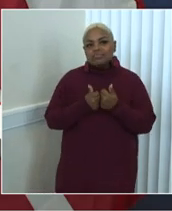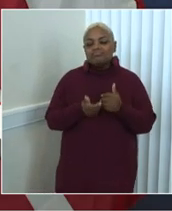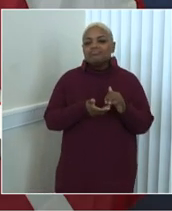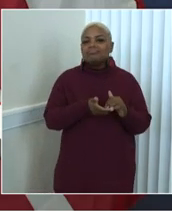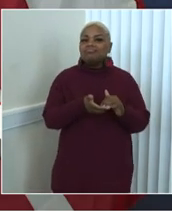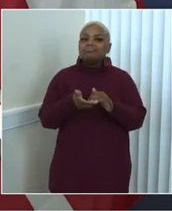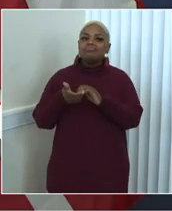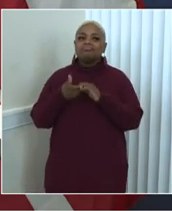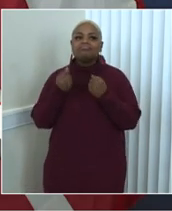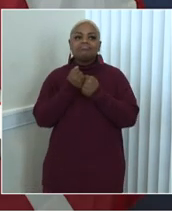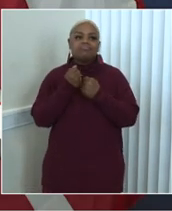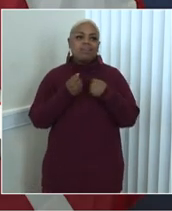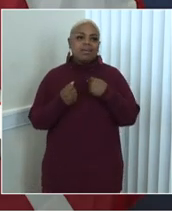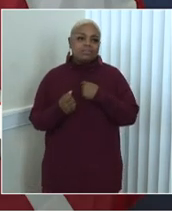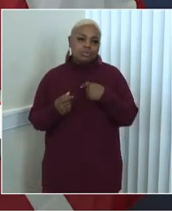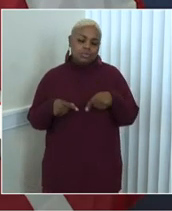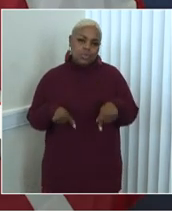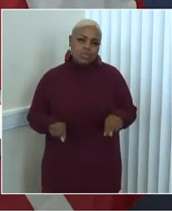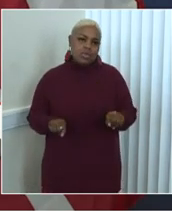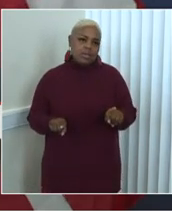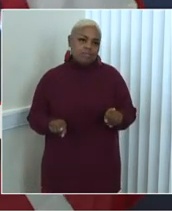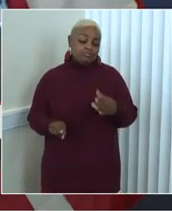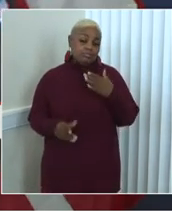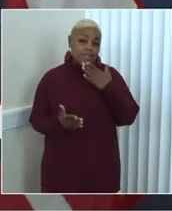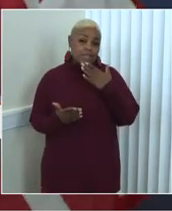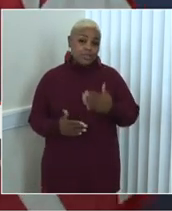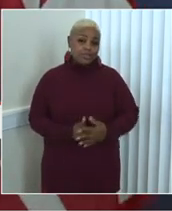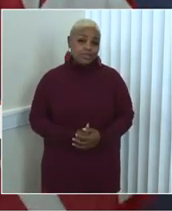assisted us all along the way. Thank you.